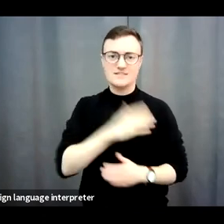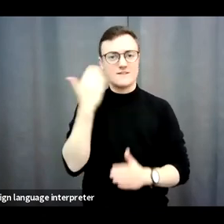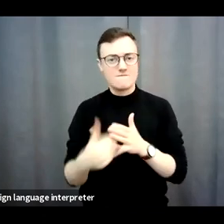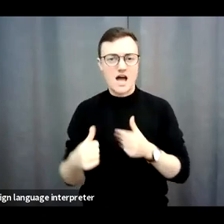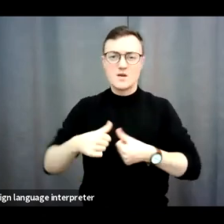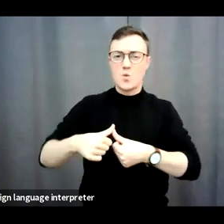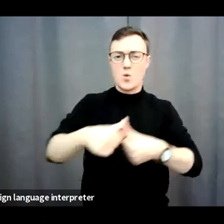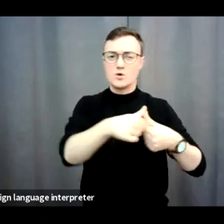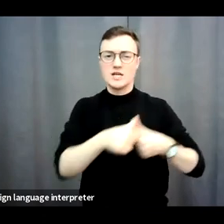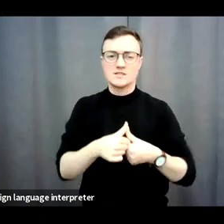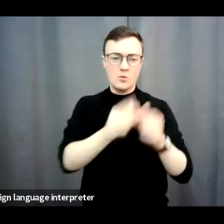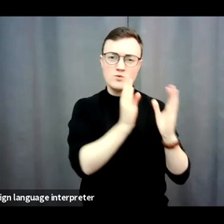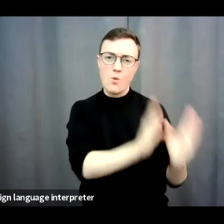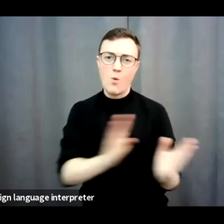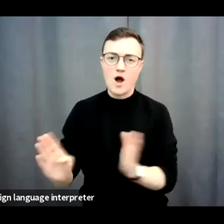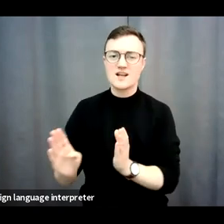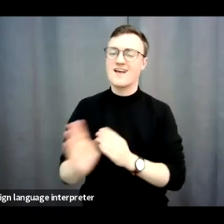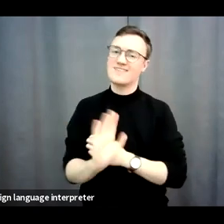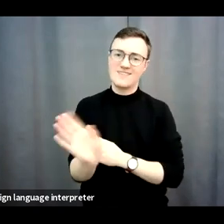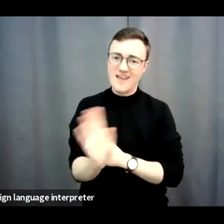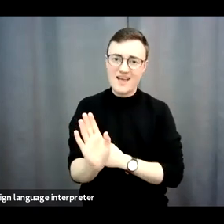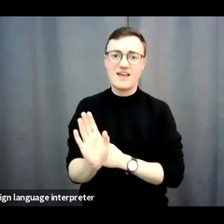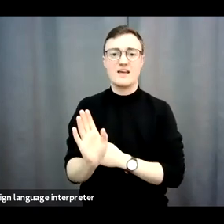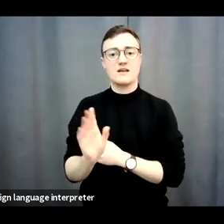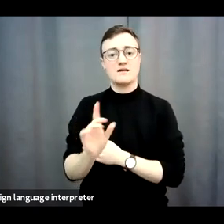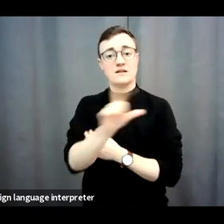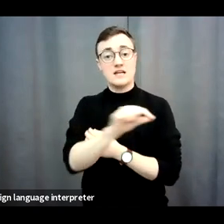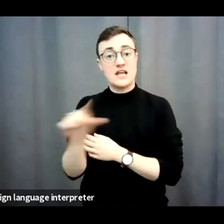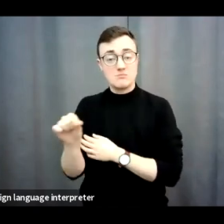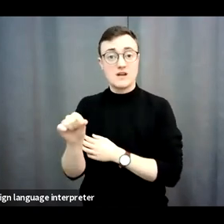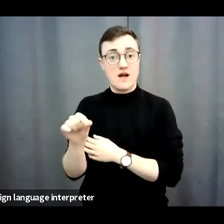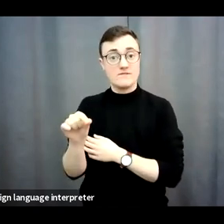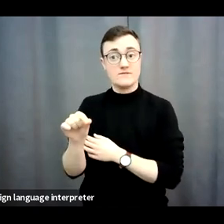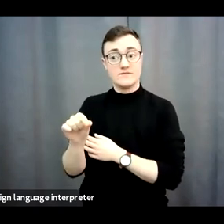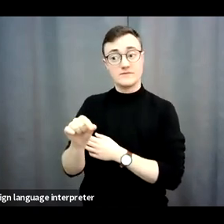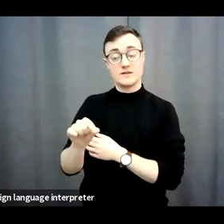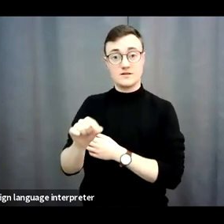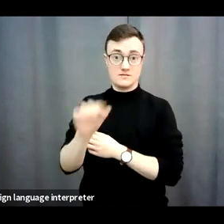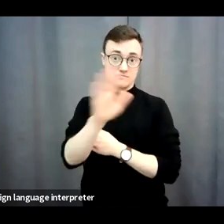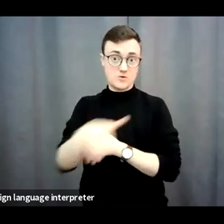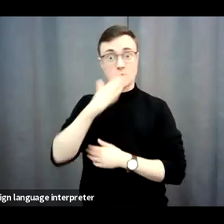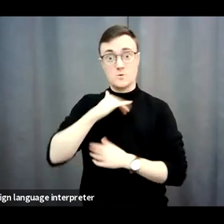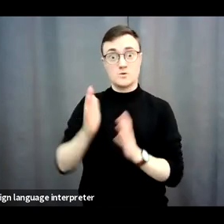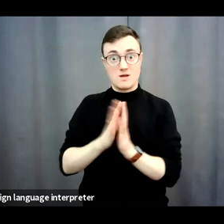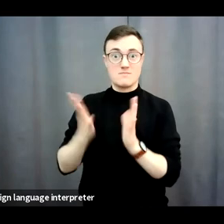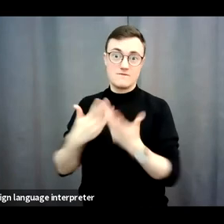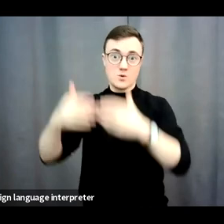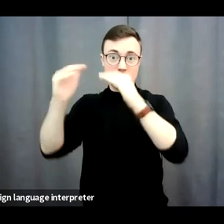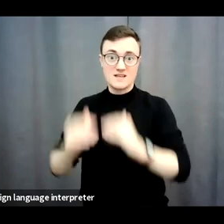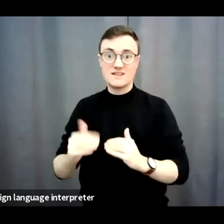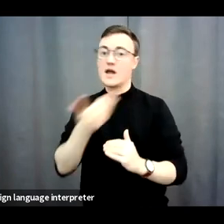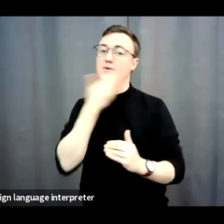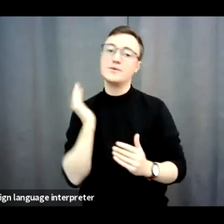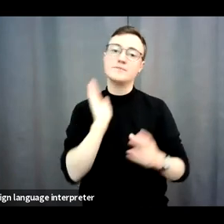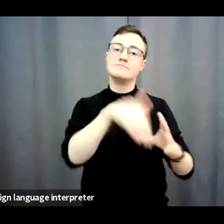Often they're not necessarily a part of the disability movement, or even if they are, they're not